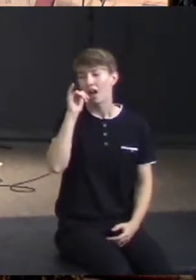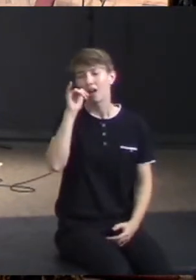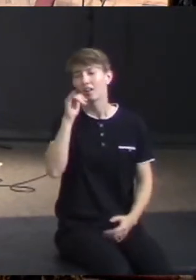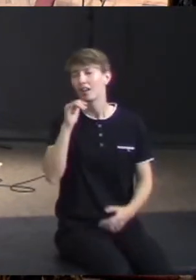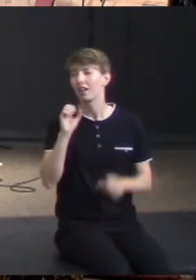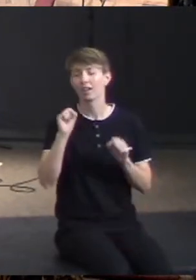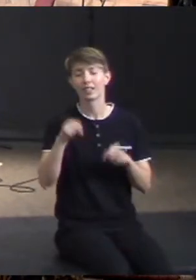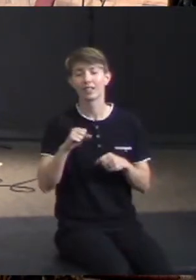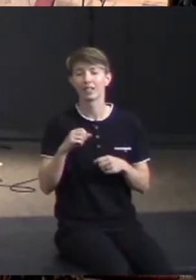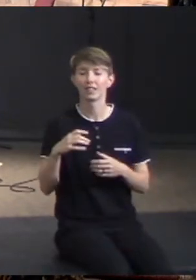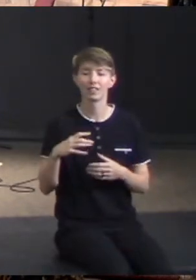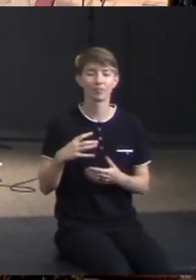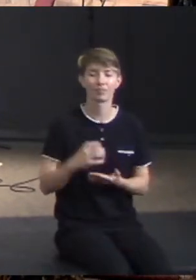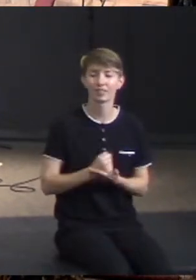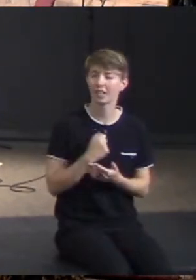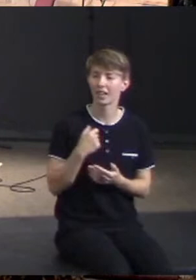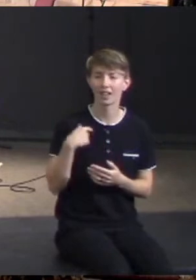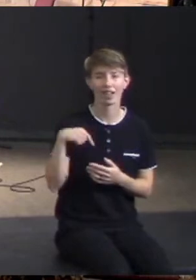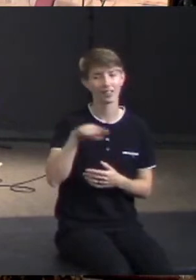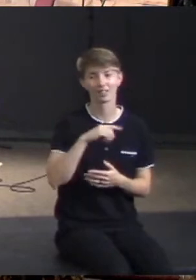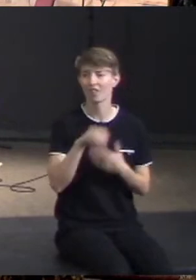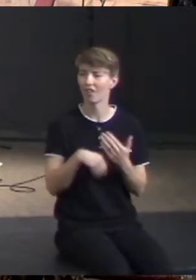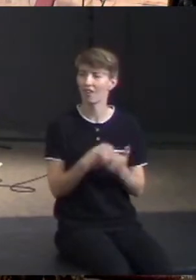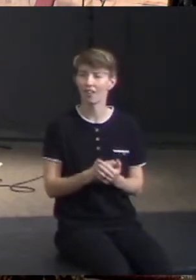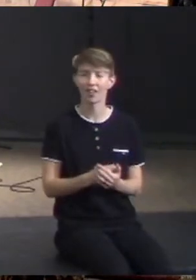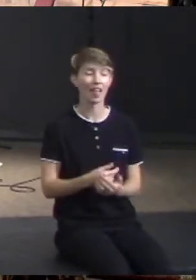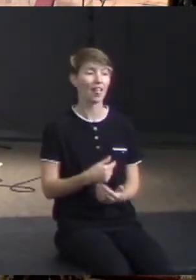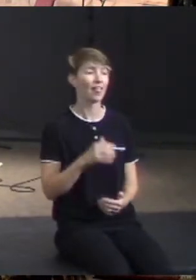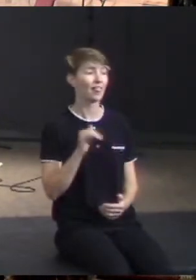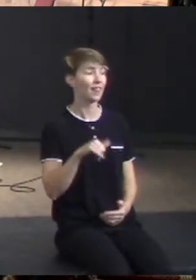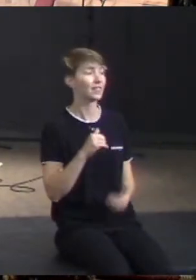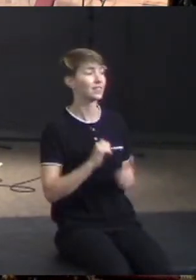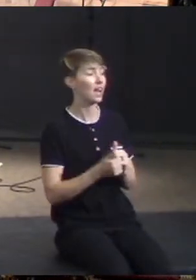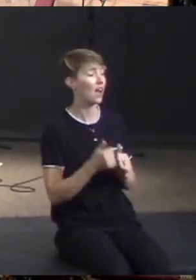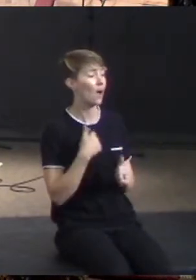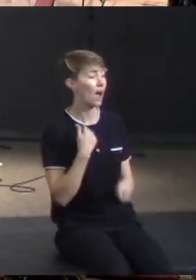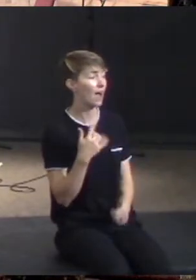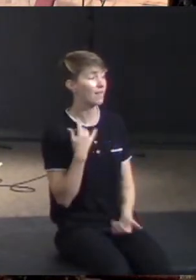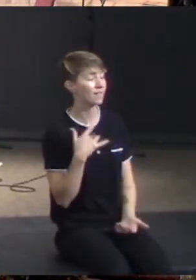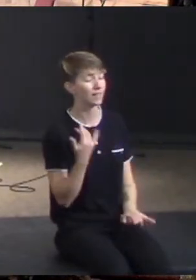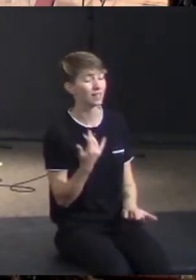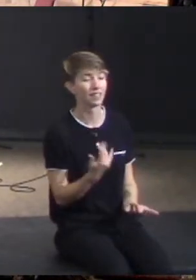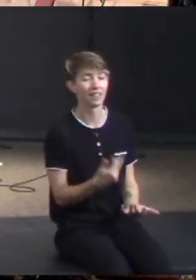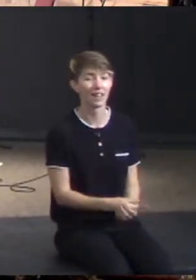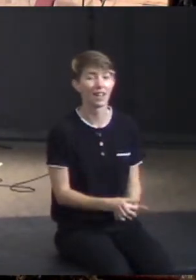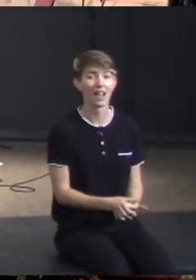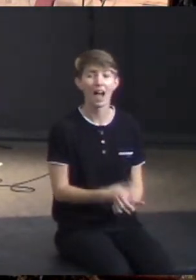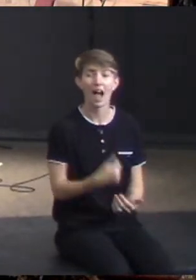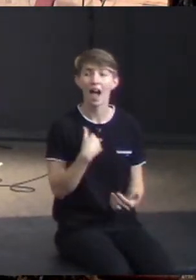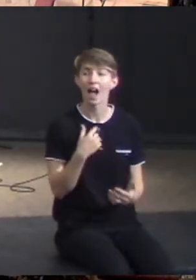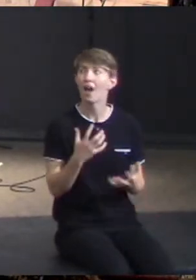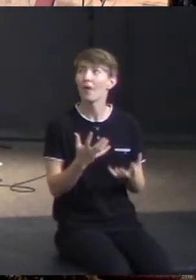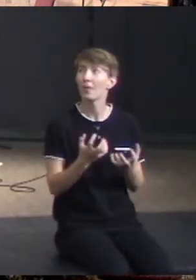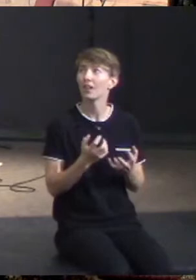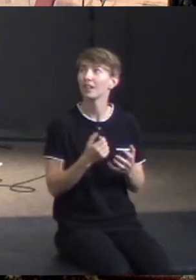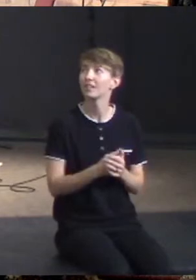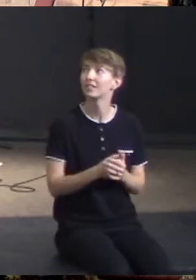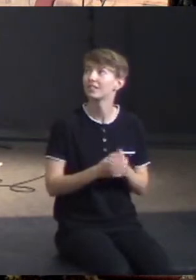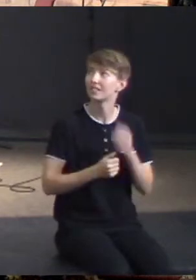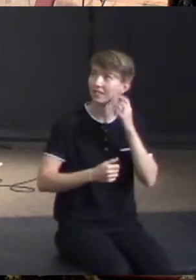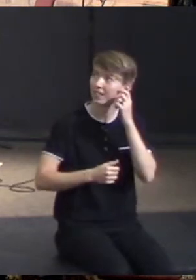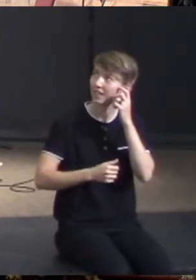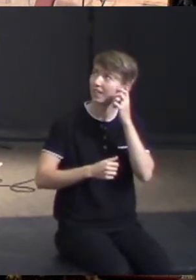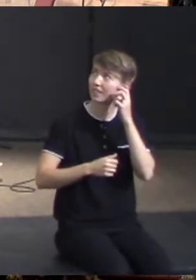I know, that's exactly how I felt. And I wanted to stand up and all that Coke can kind of get